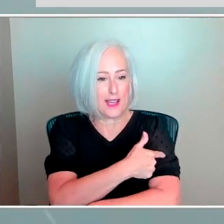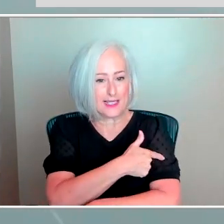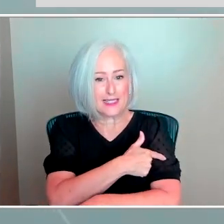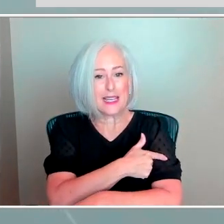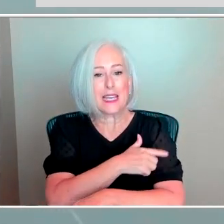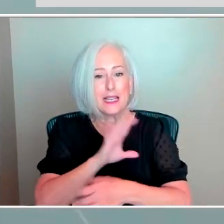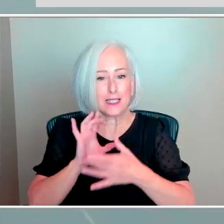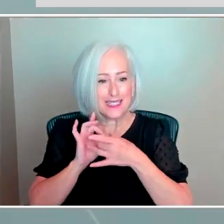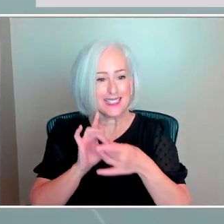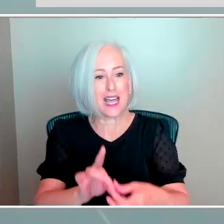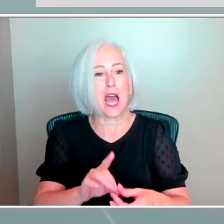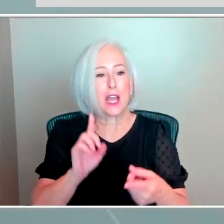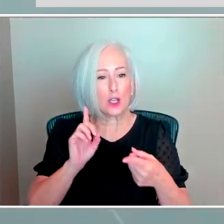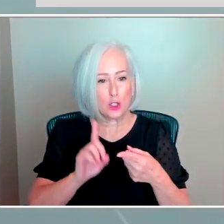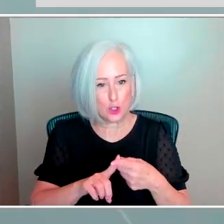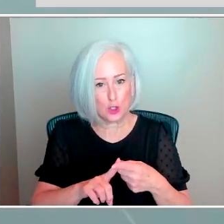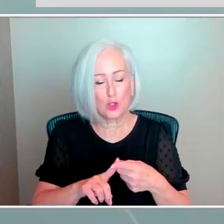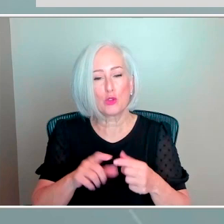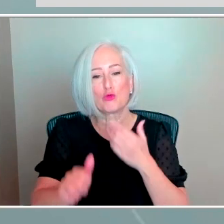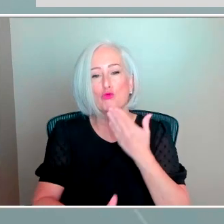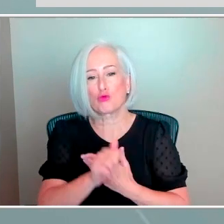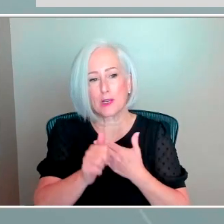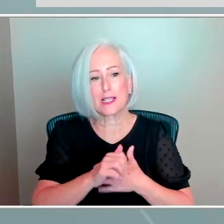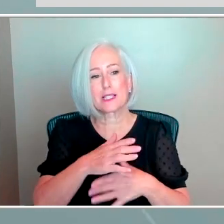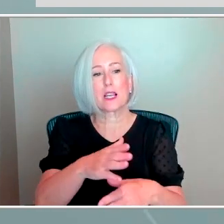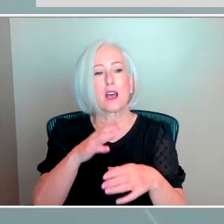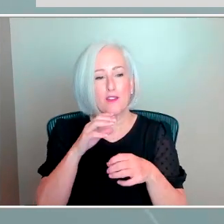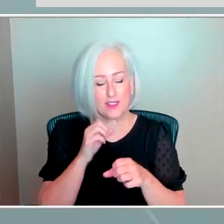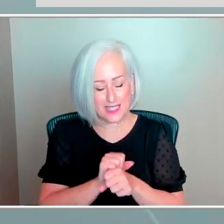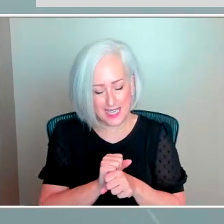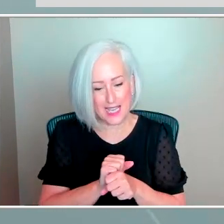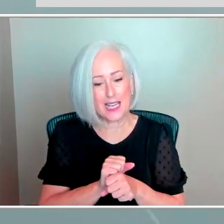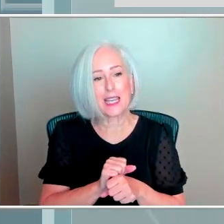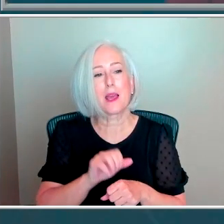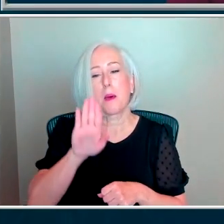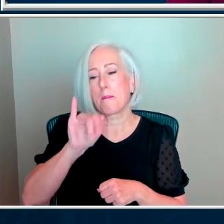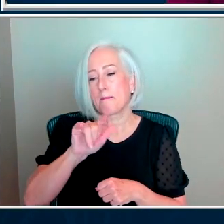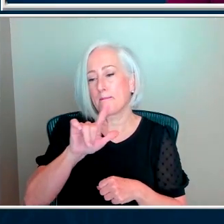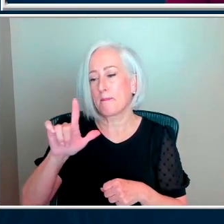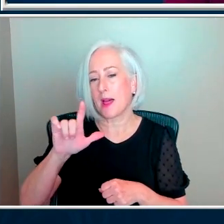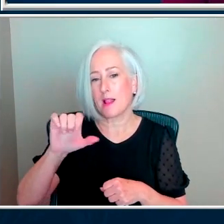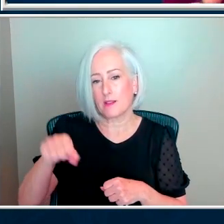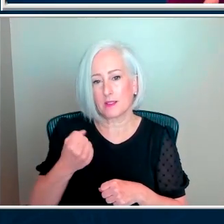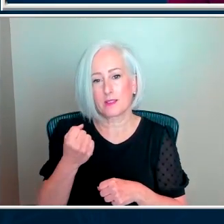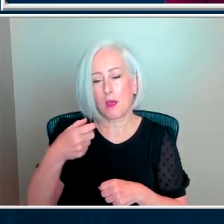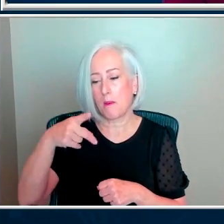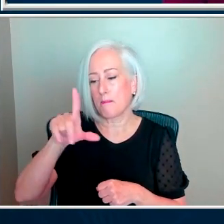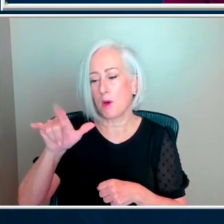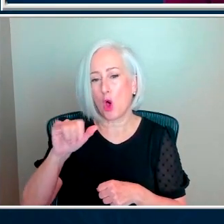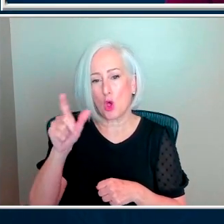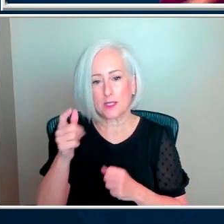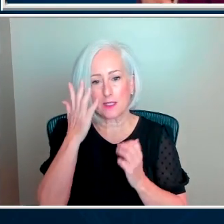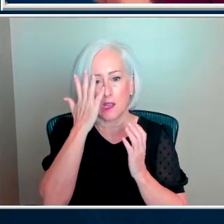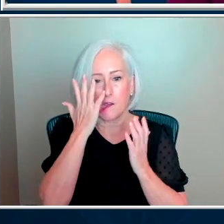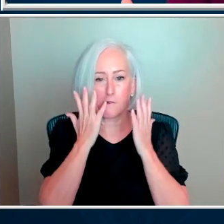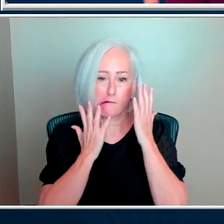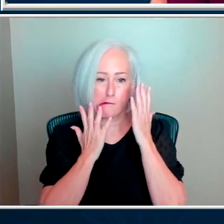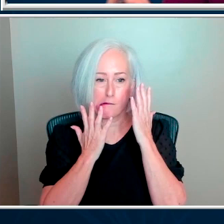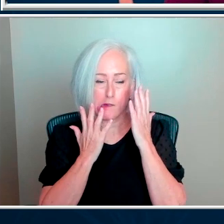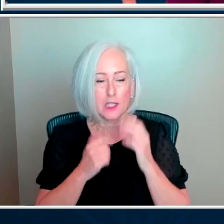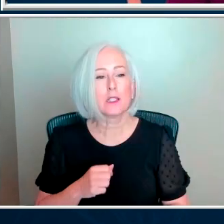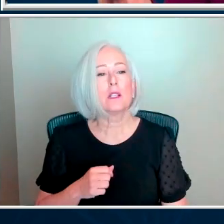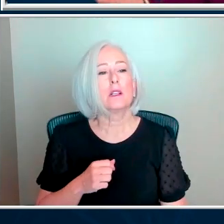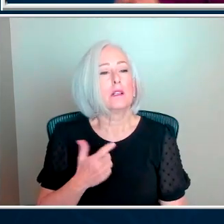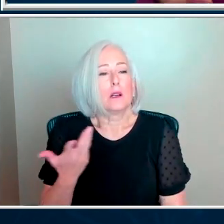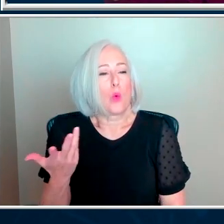developing Bell's palsy. So we say the vaccines are safe, but that study found a link between the vaccine and Bell's palsy. What